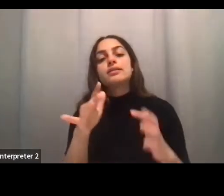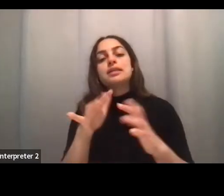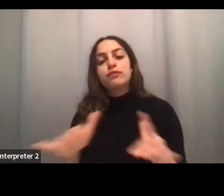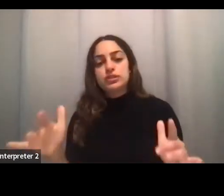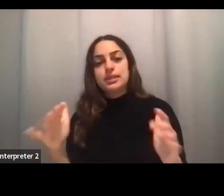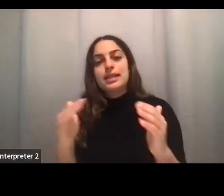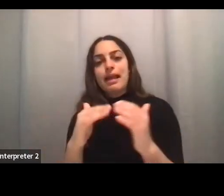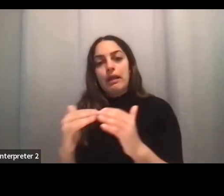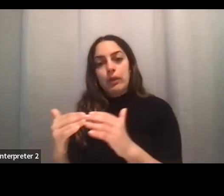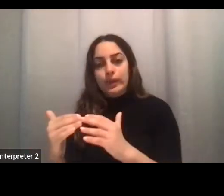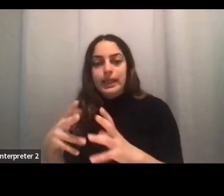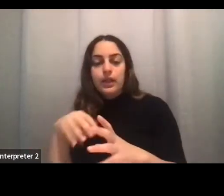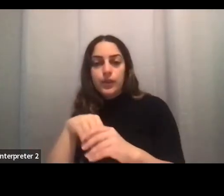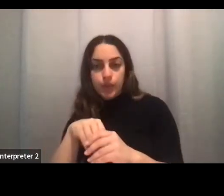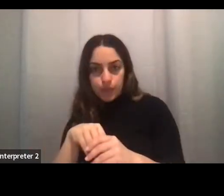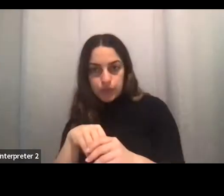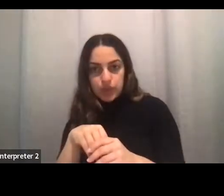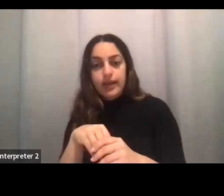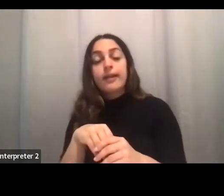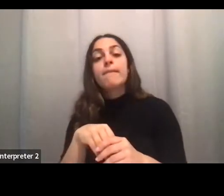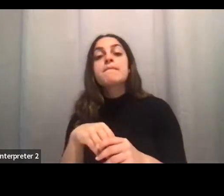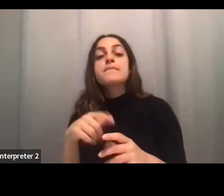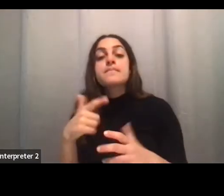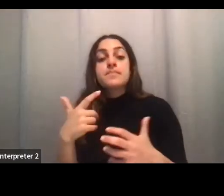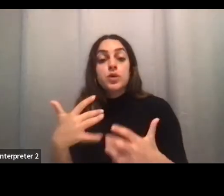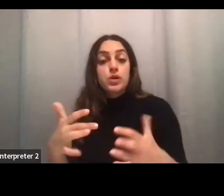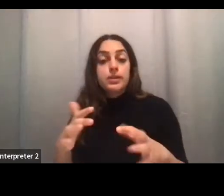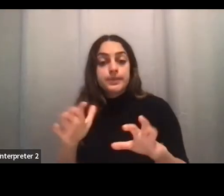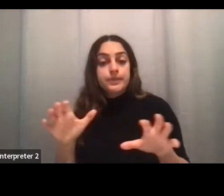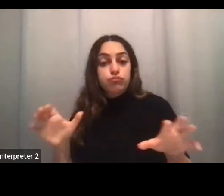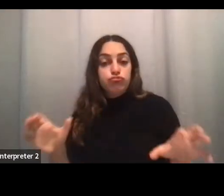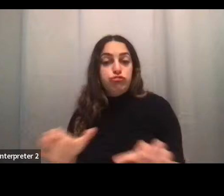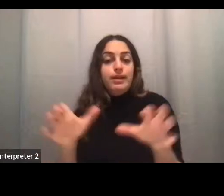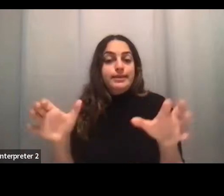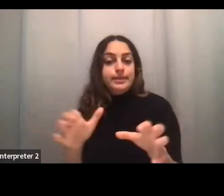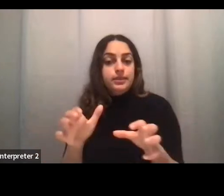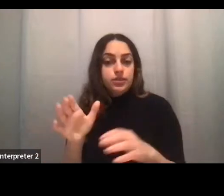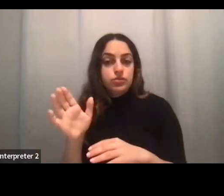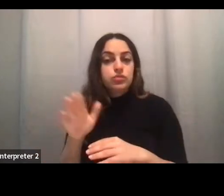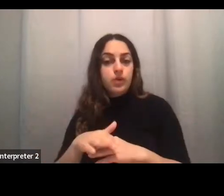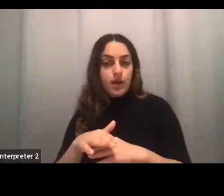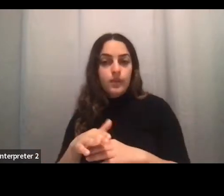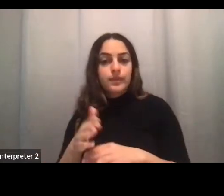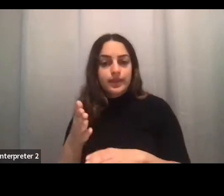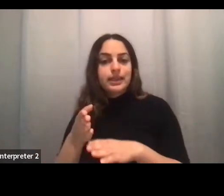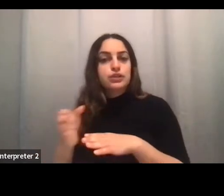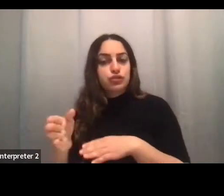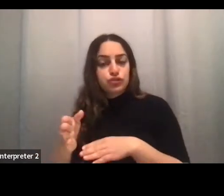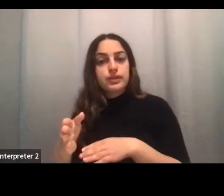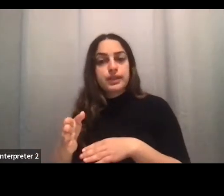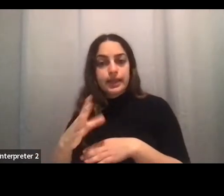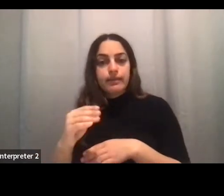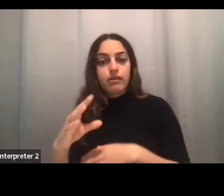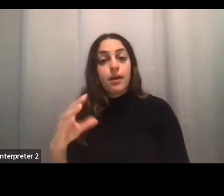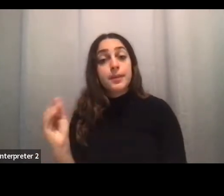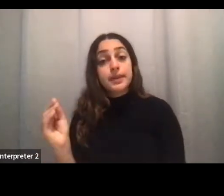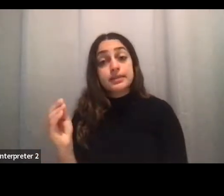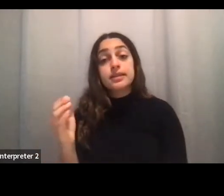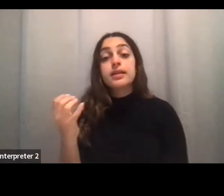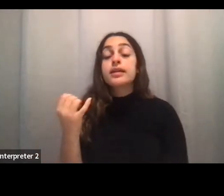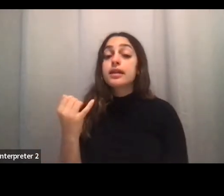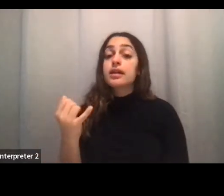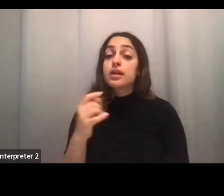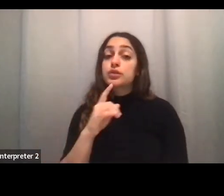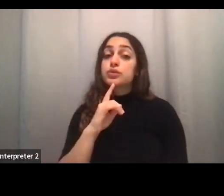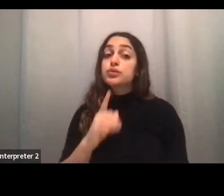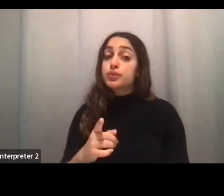inclusion are practiced throughout the entire industry and the companies now it's true that a